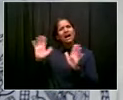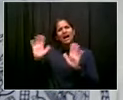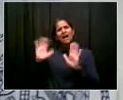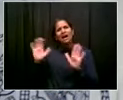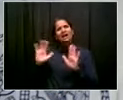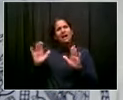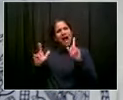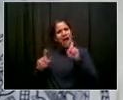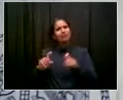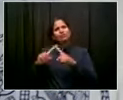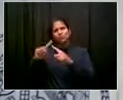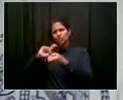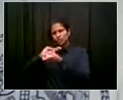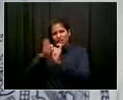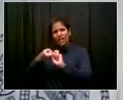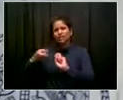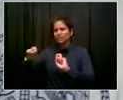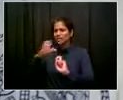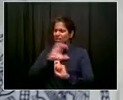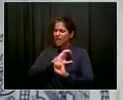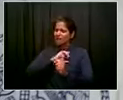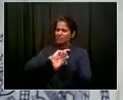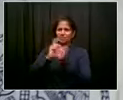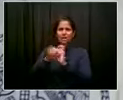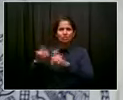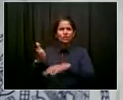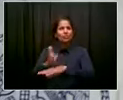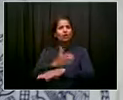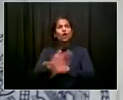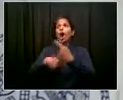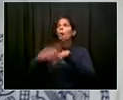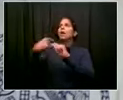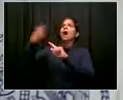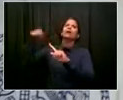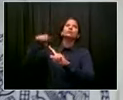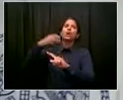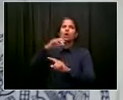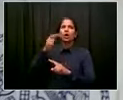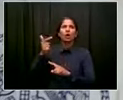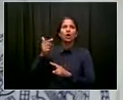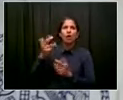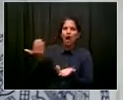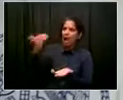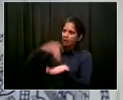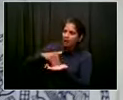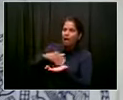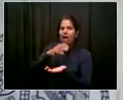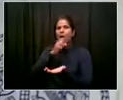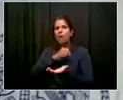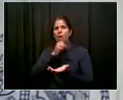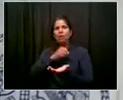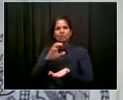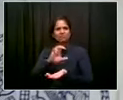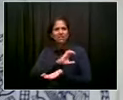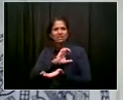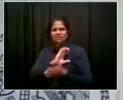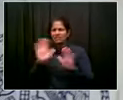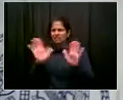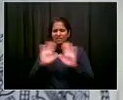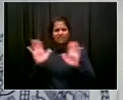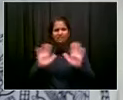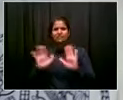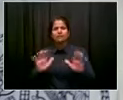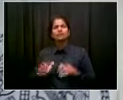than that we cannot go back to the years of giuliani when this city was horribly divided and it was setting us